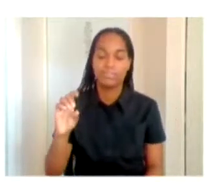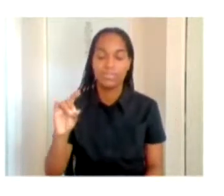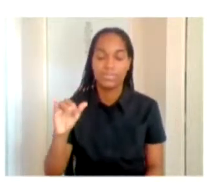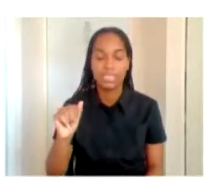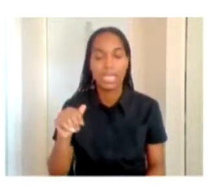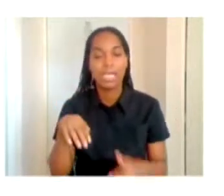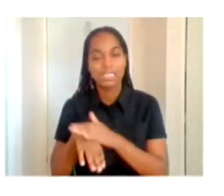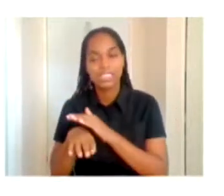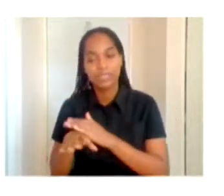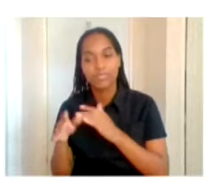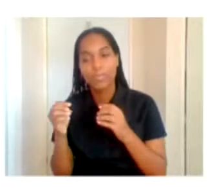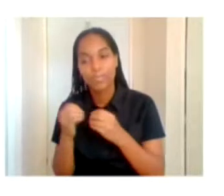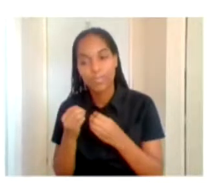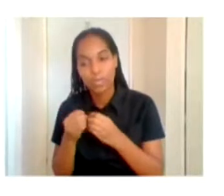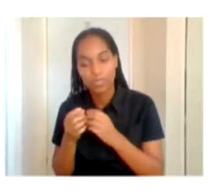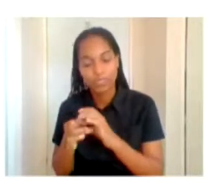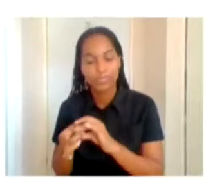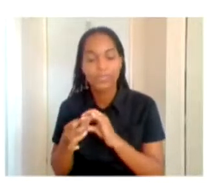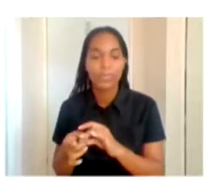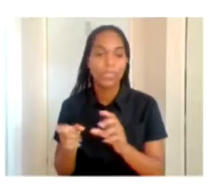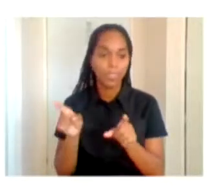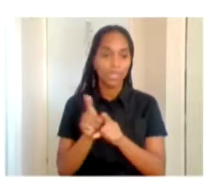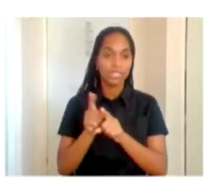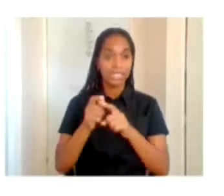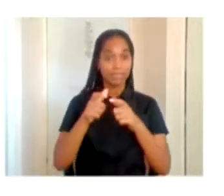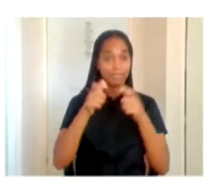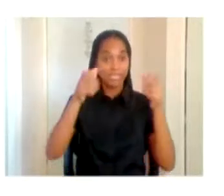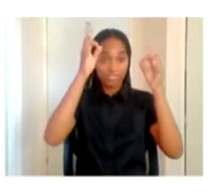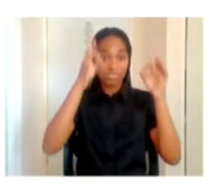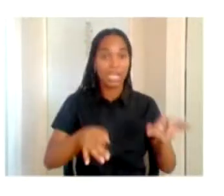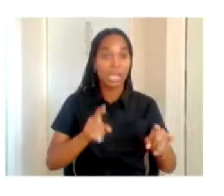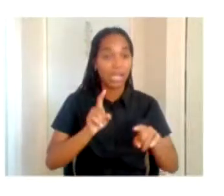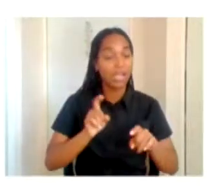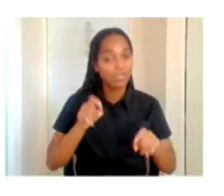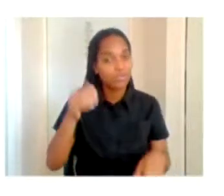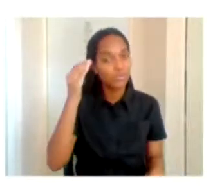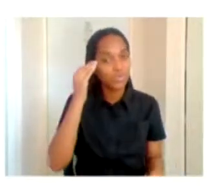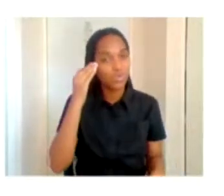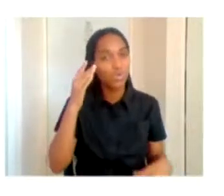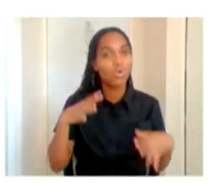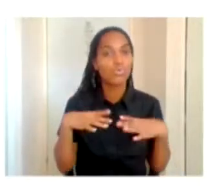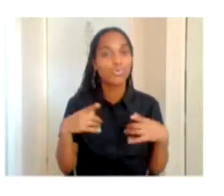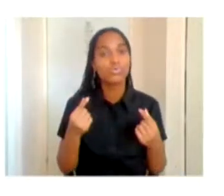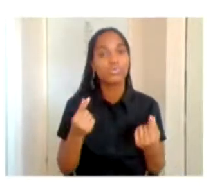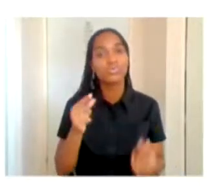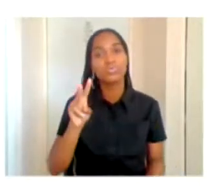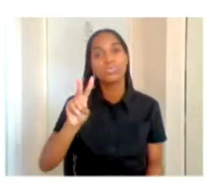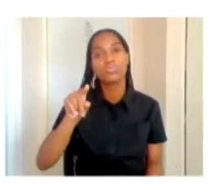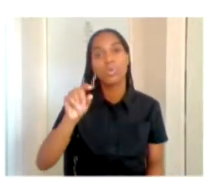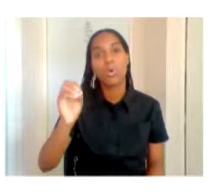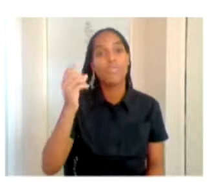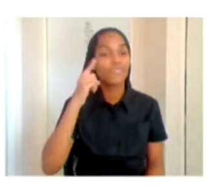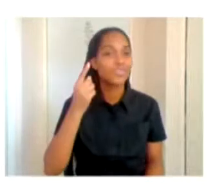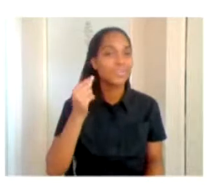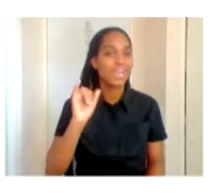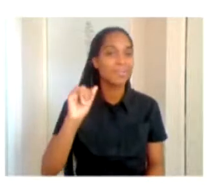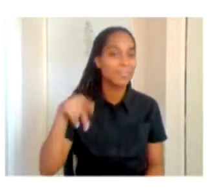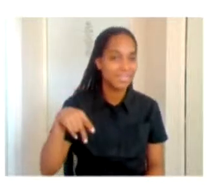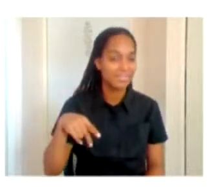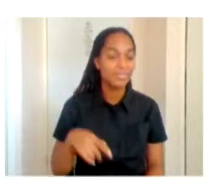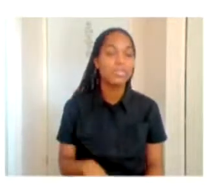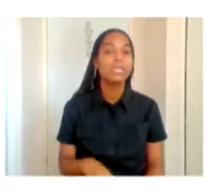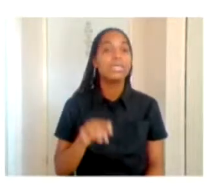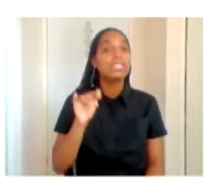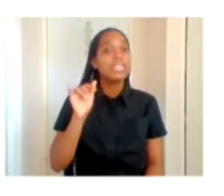then finally that big decision has been made in the early days of 3.0 to use IP. right? So that,